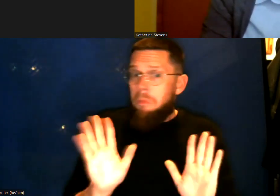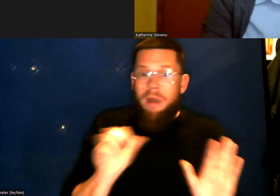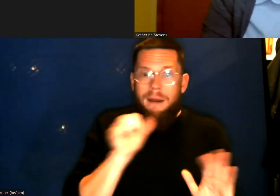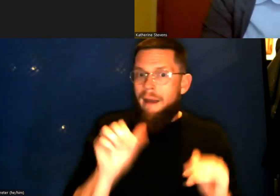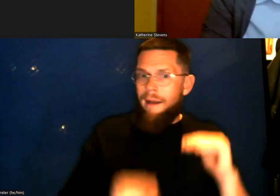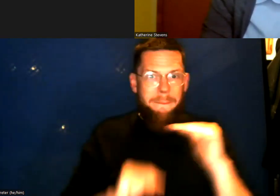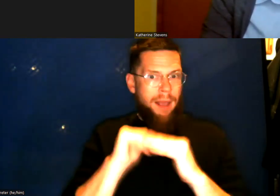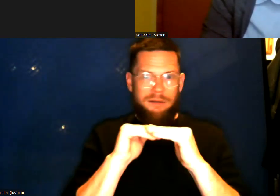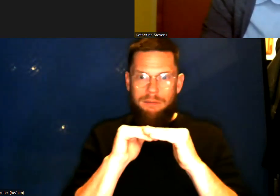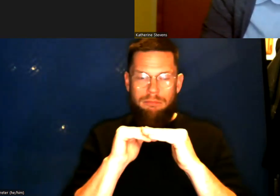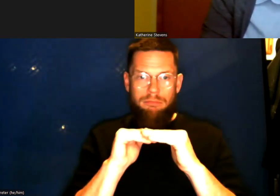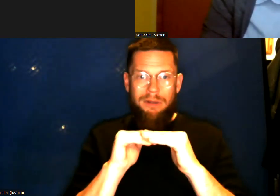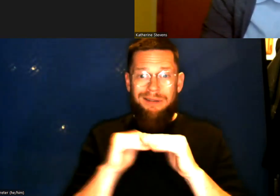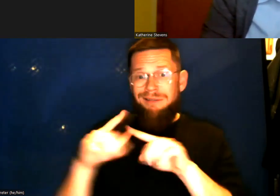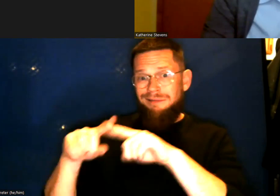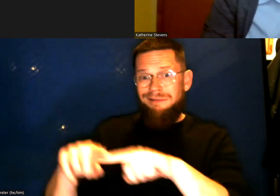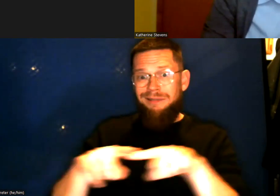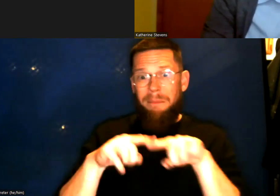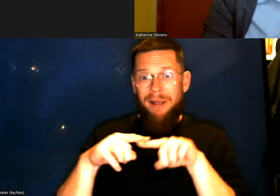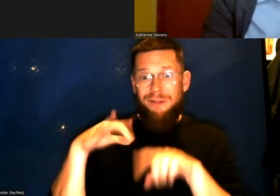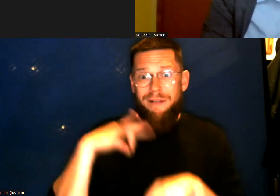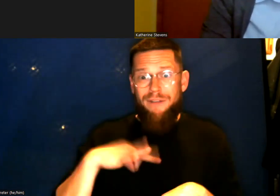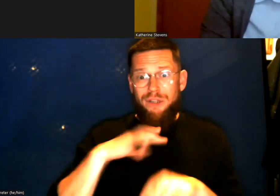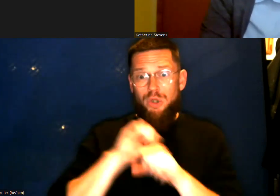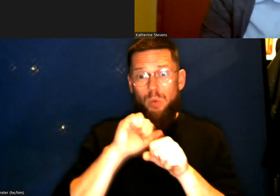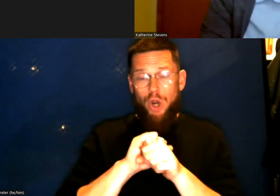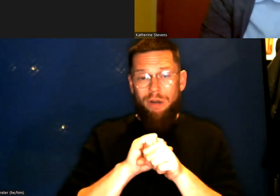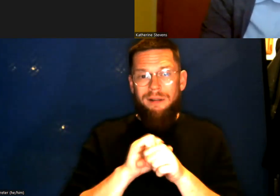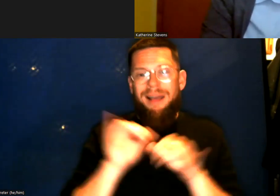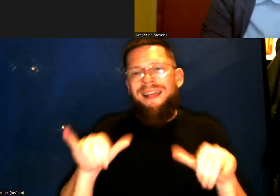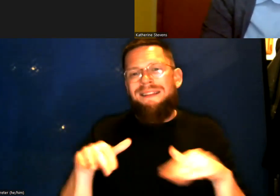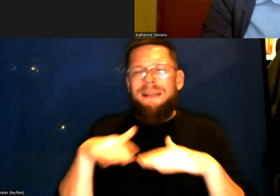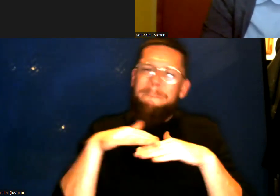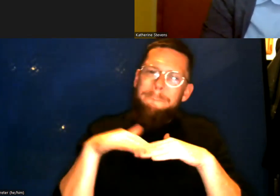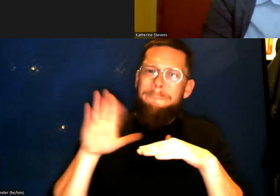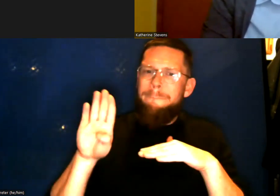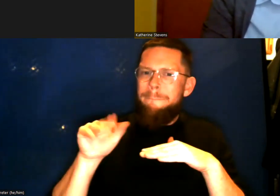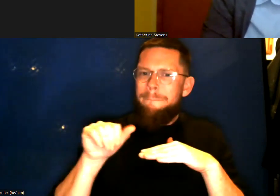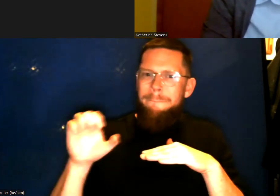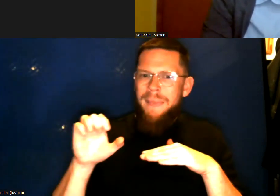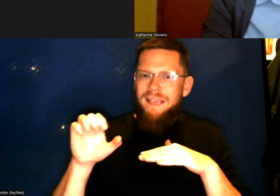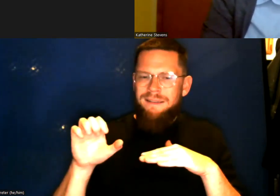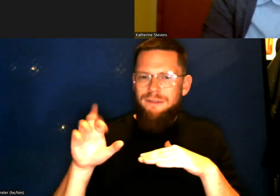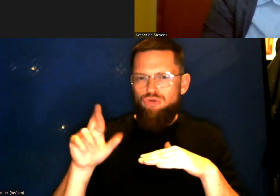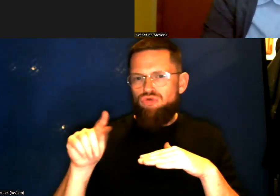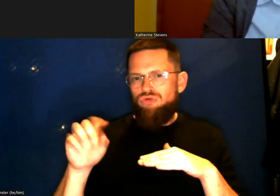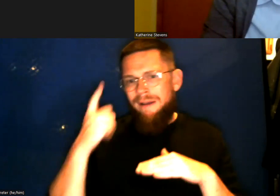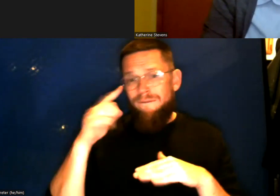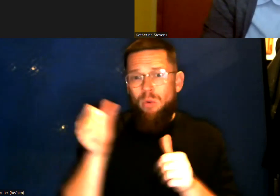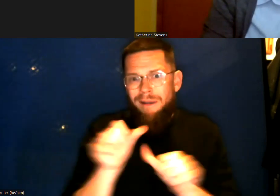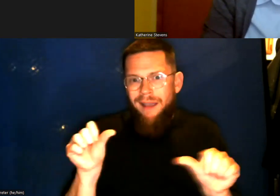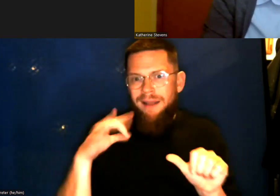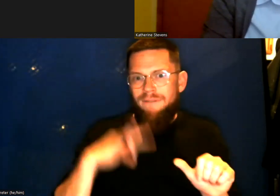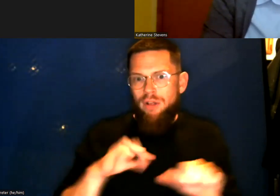and it really depends on the volunteer work that's being done. That's kind of the base rate, right? So for any volunteer work, but if someone